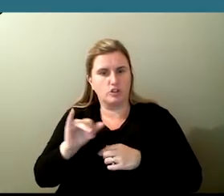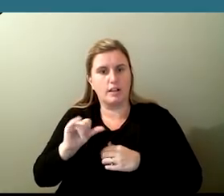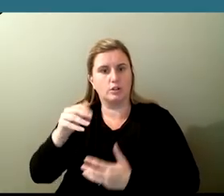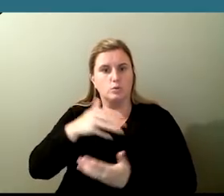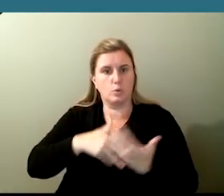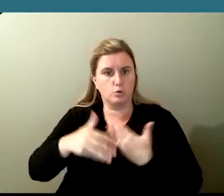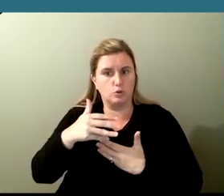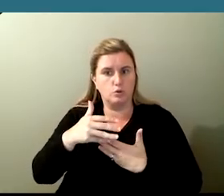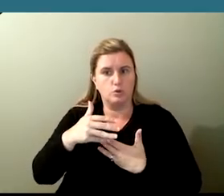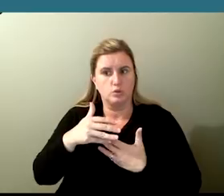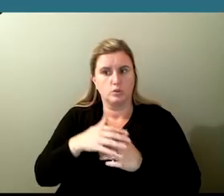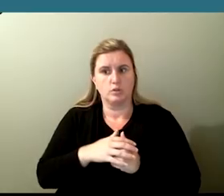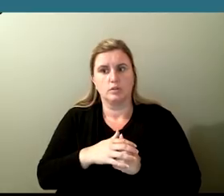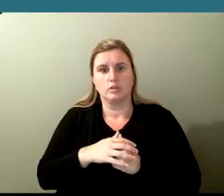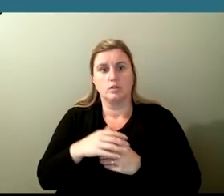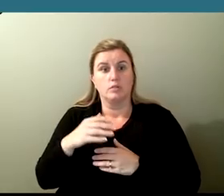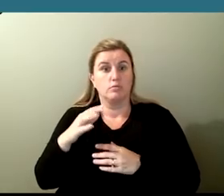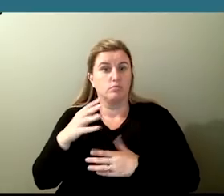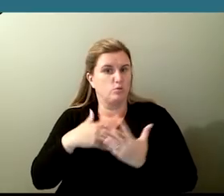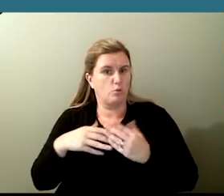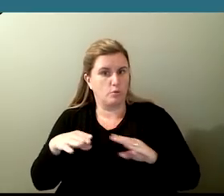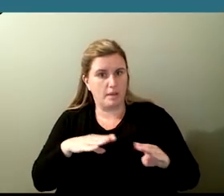social, or the development of social behavior,